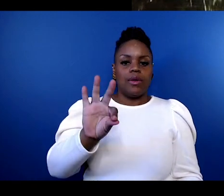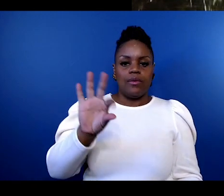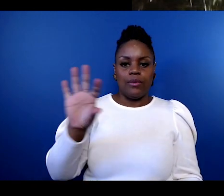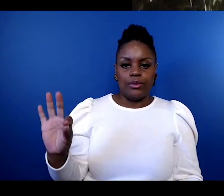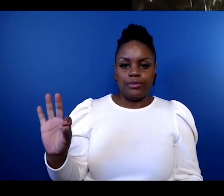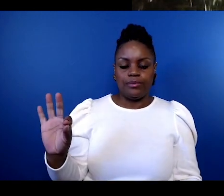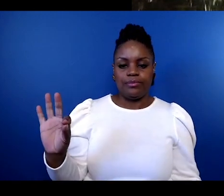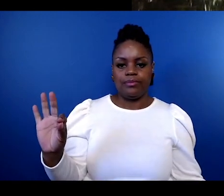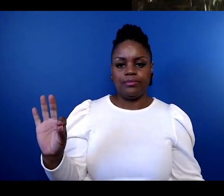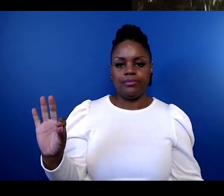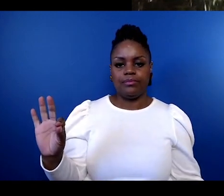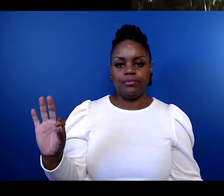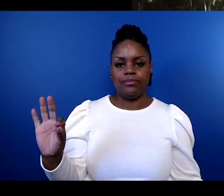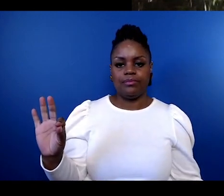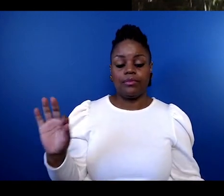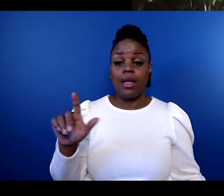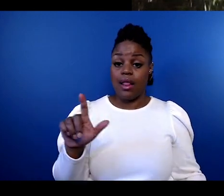8-point or chaturanga.